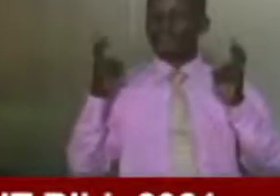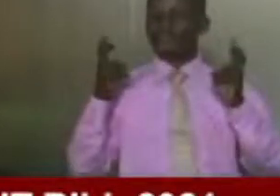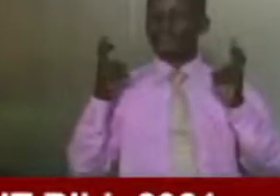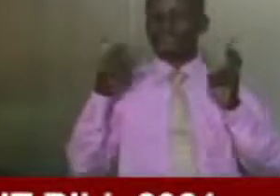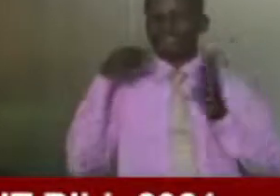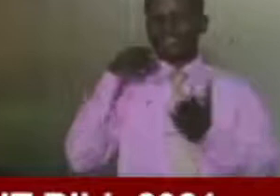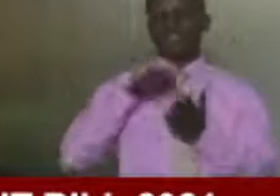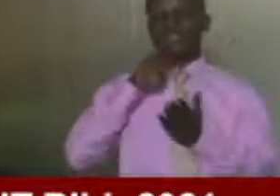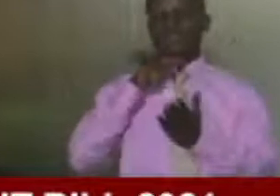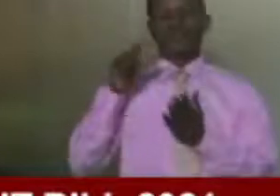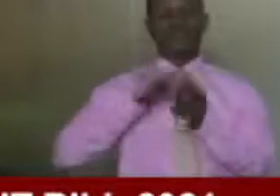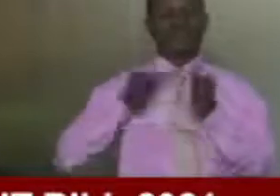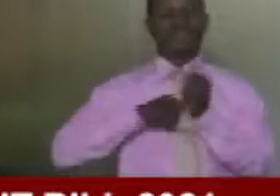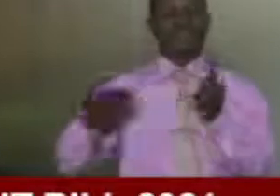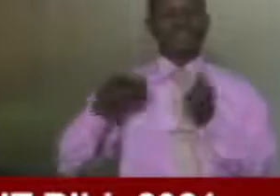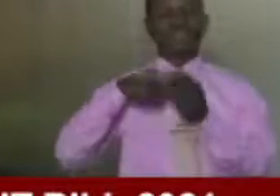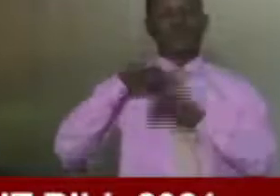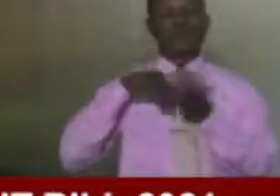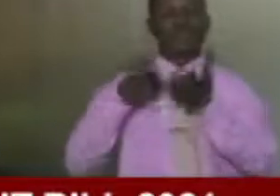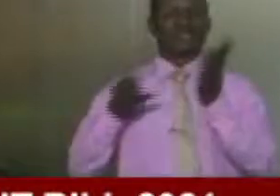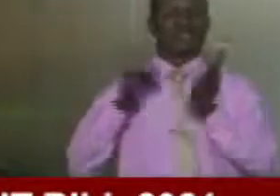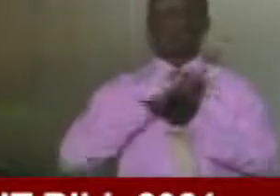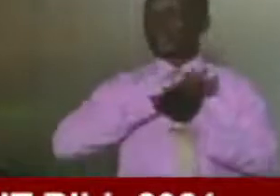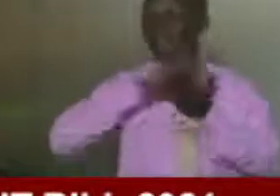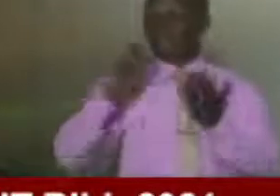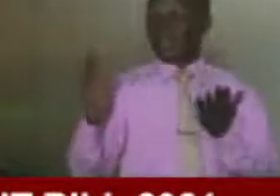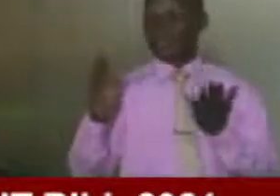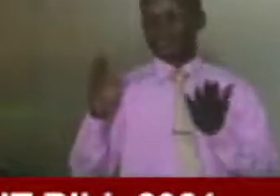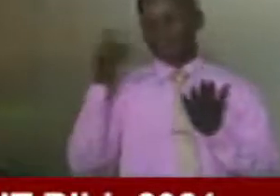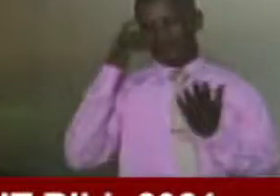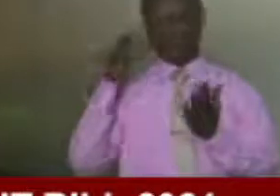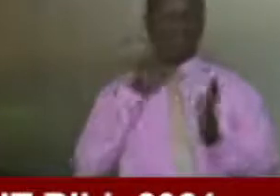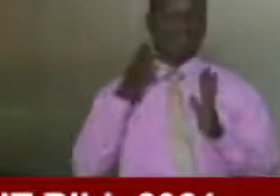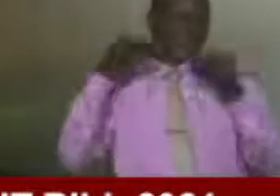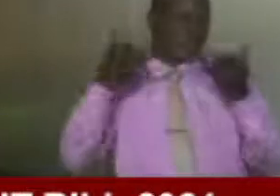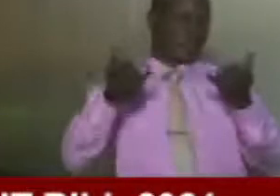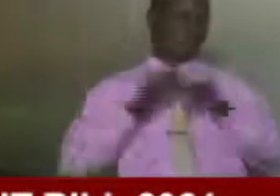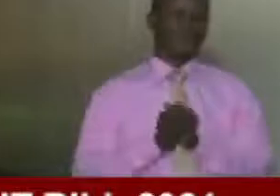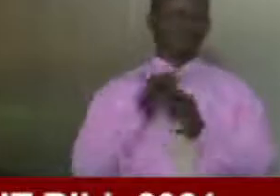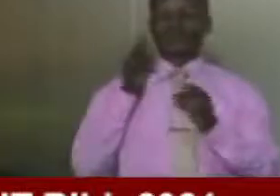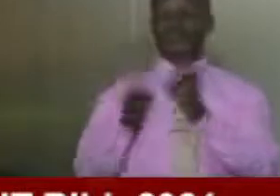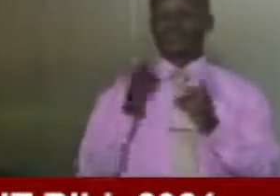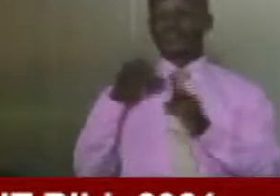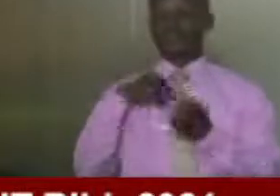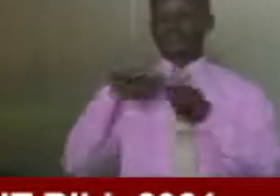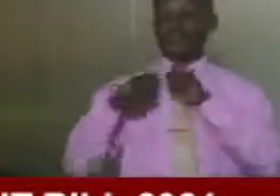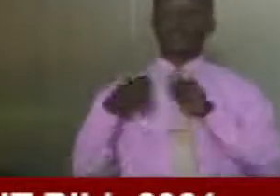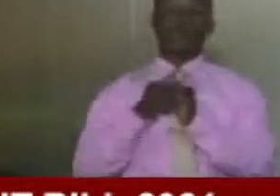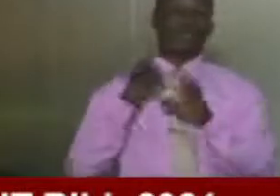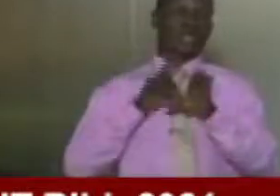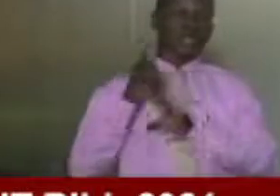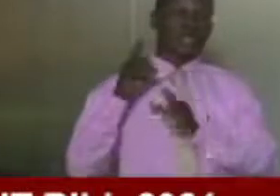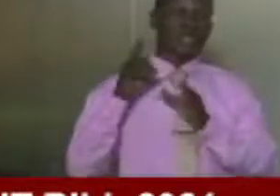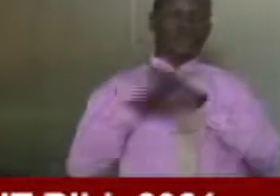bill, everything about it spells progress for the Nigerian state. Now, if there's a problem with direct and indirect primaries, I